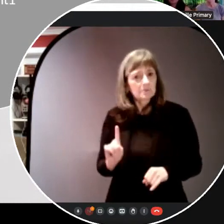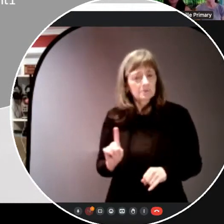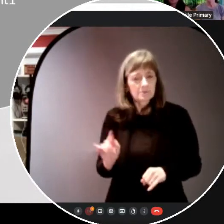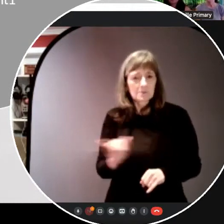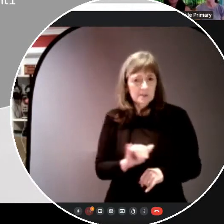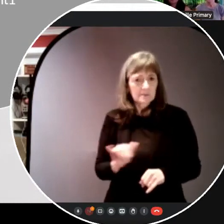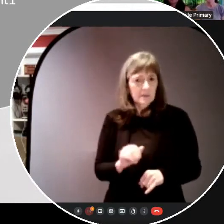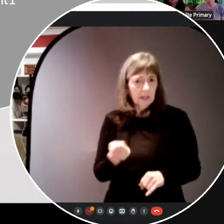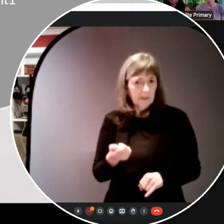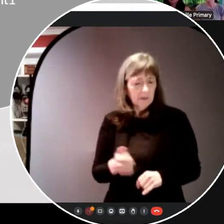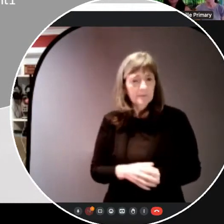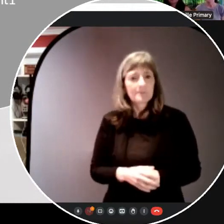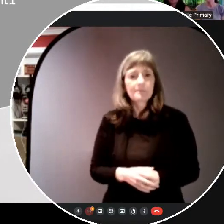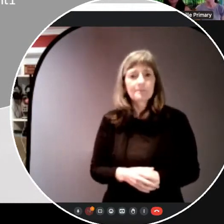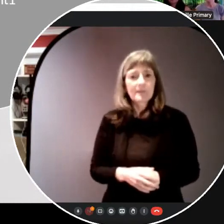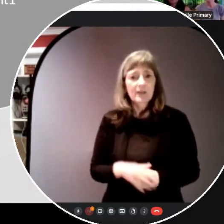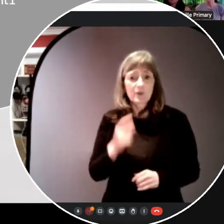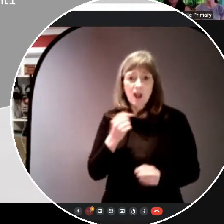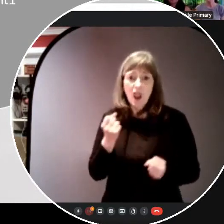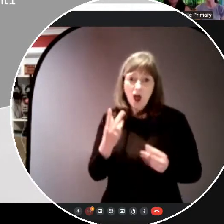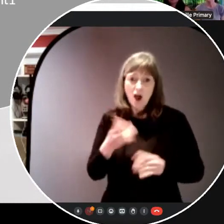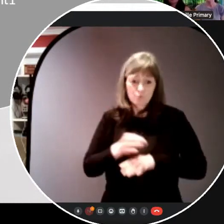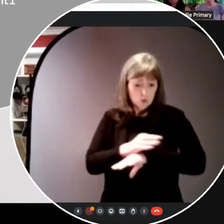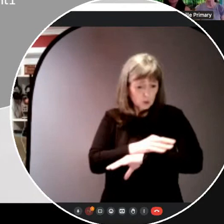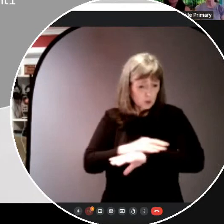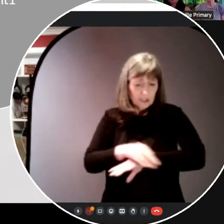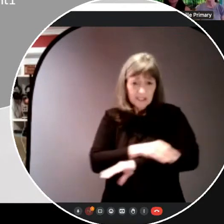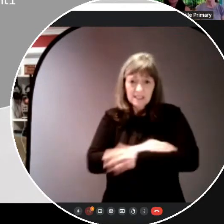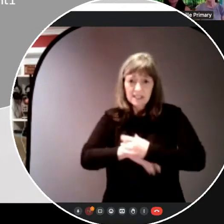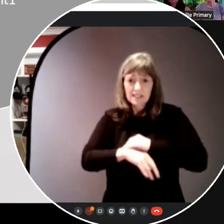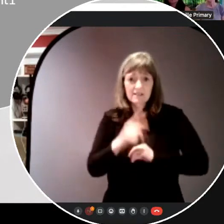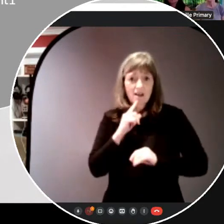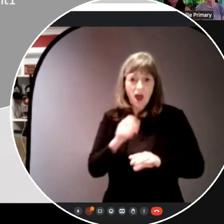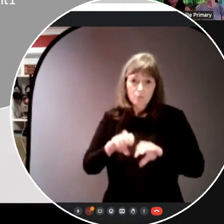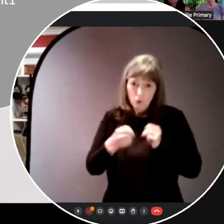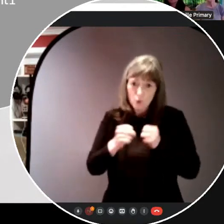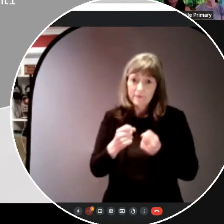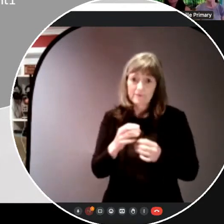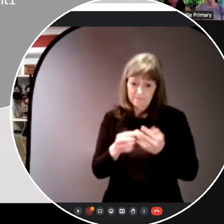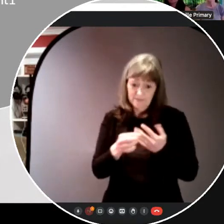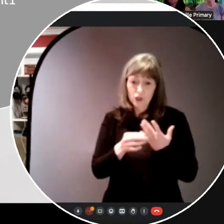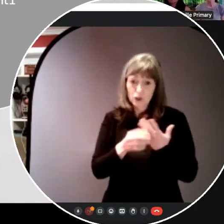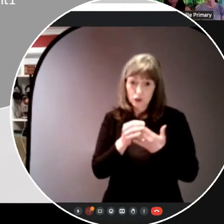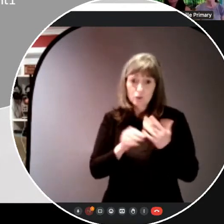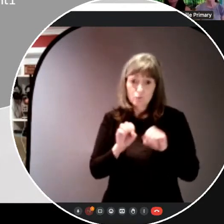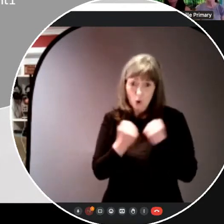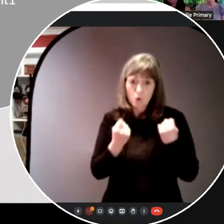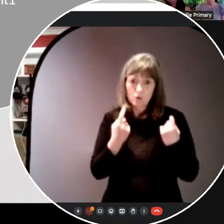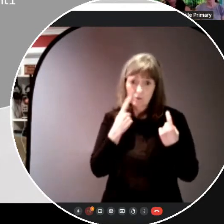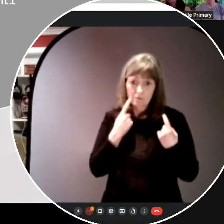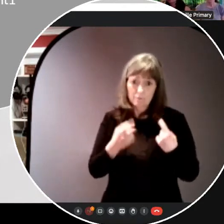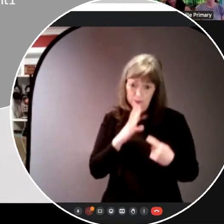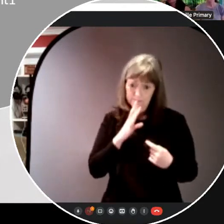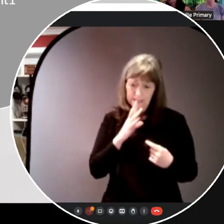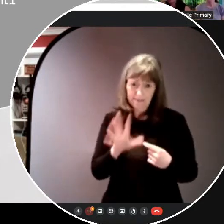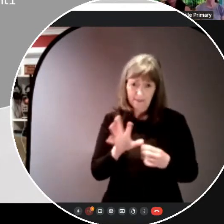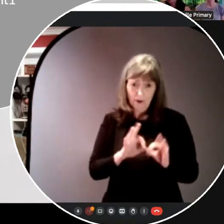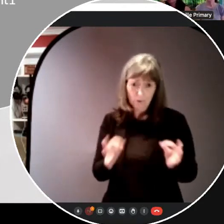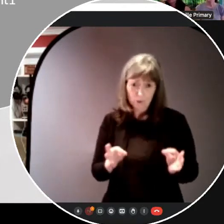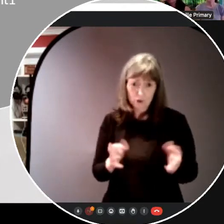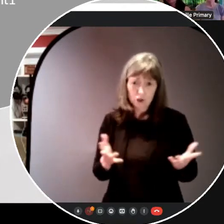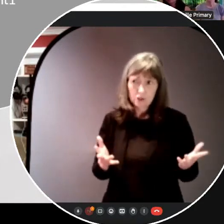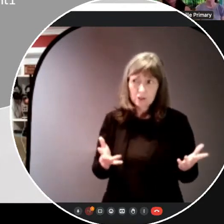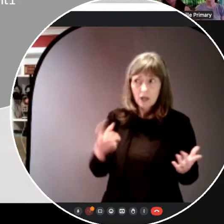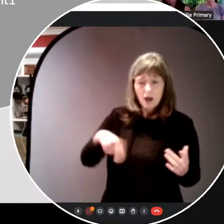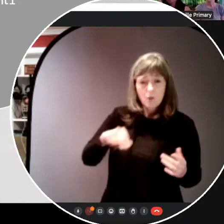had experienced a lot of bruises for speaking their language. So I want Canadians to understand that the schools